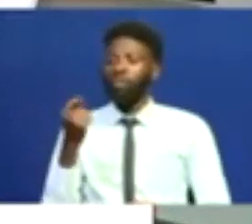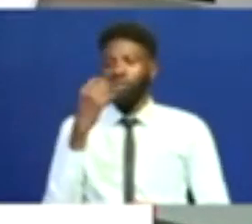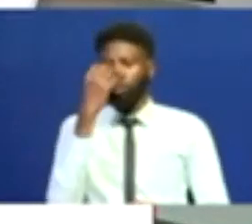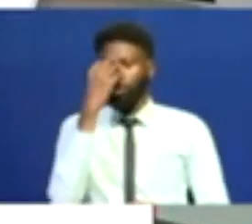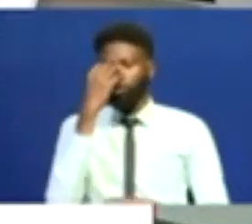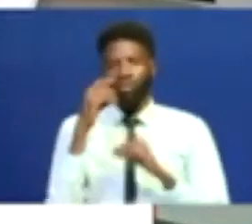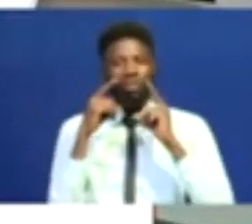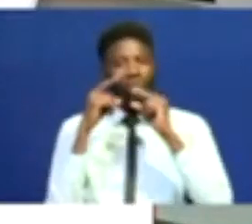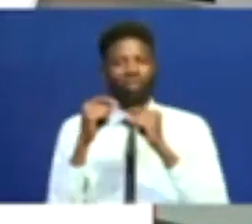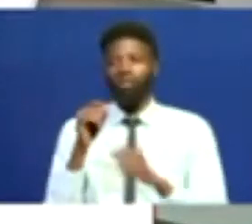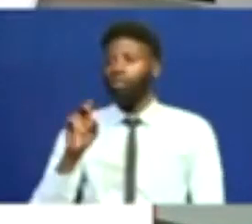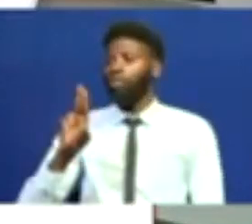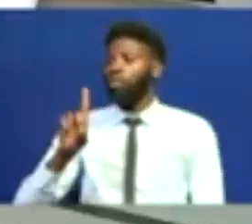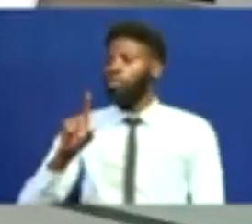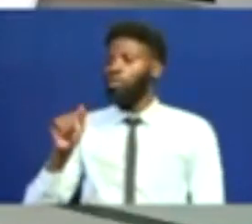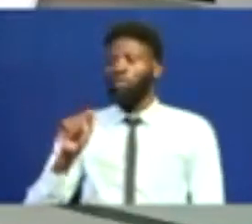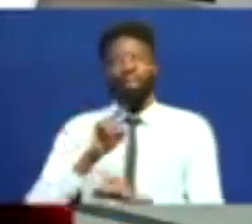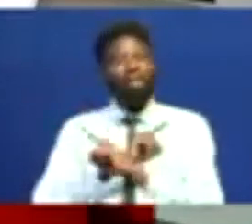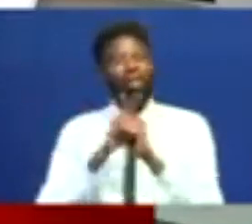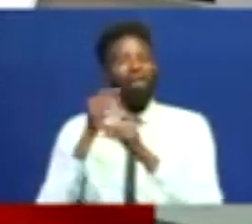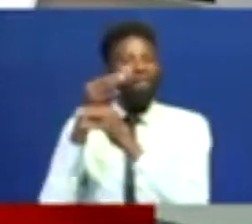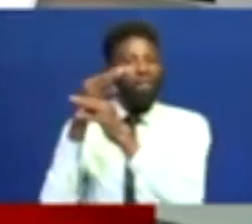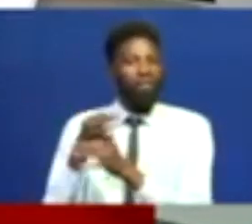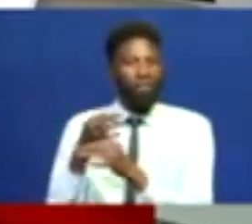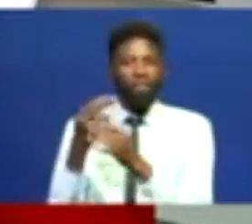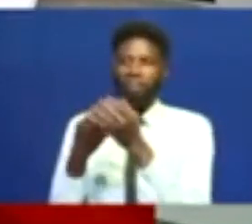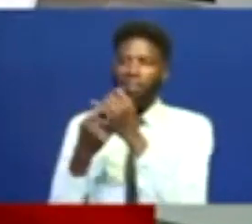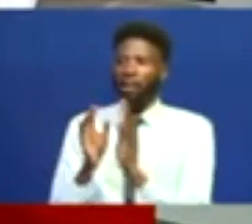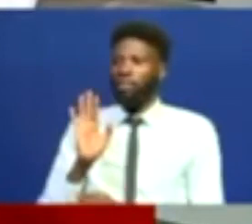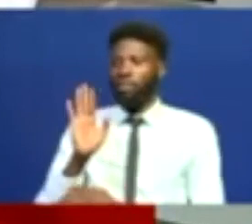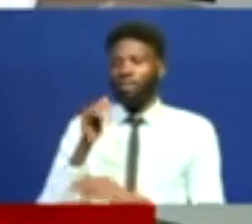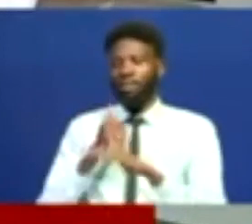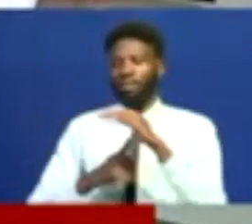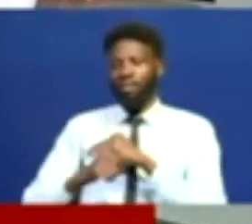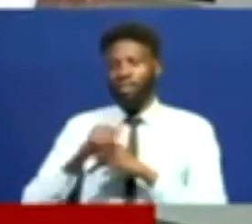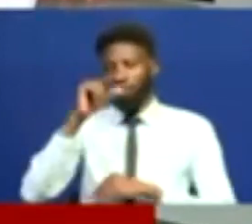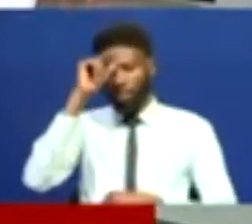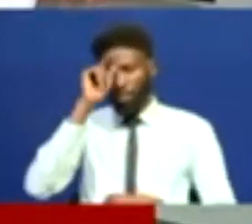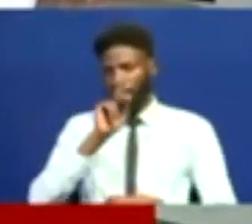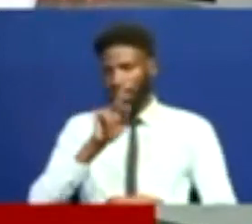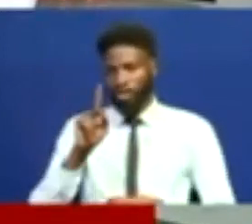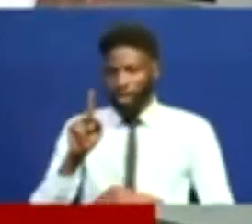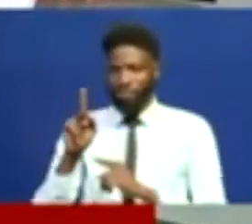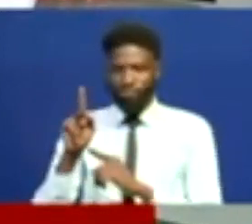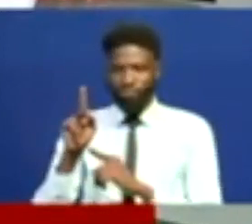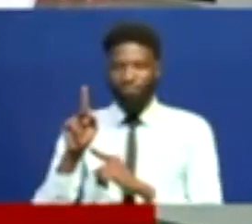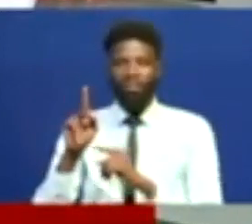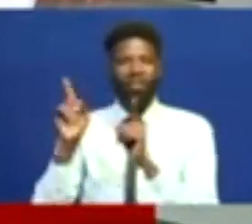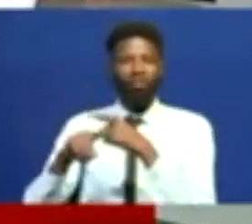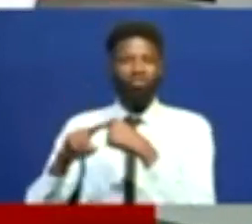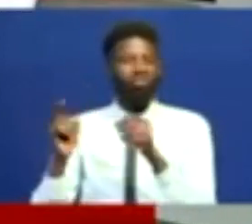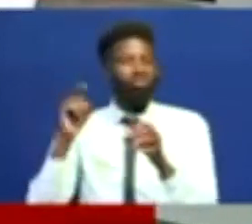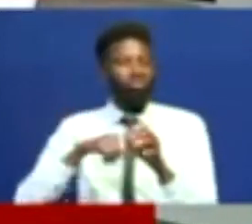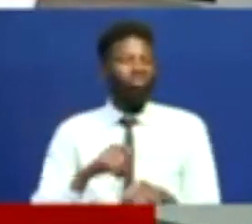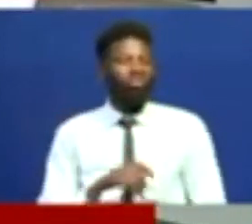The United Democratic Alliance Party will not force its partners in the Kenya Kwanza Alliance to fold up. Well, the UDA party leader faulted a section